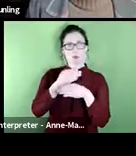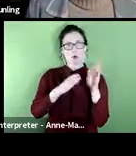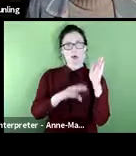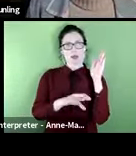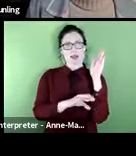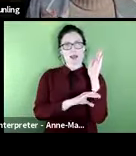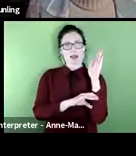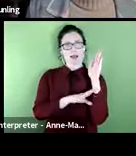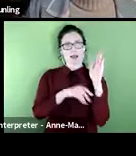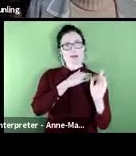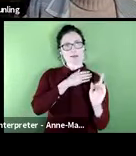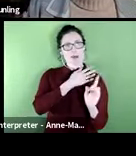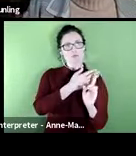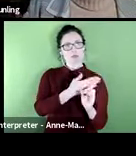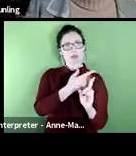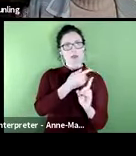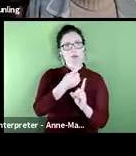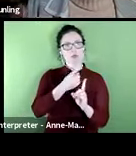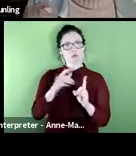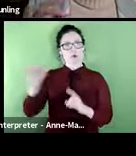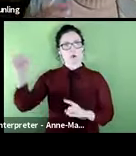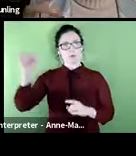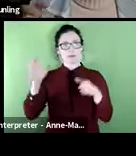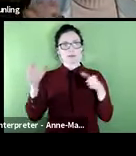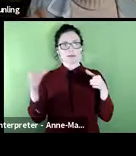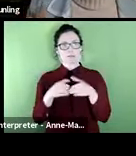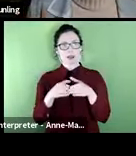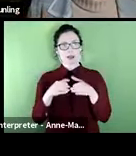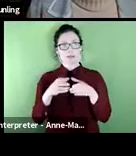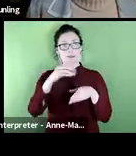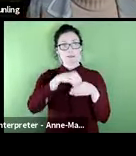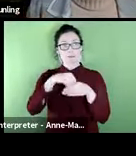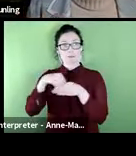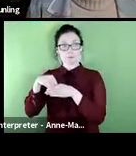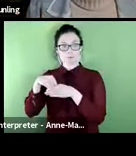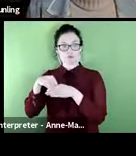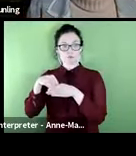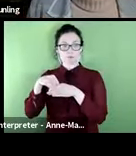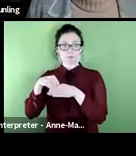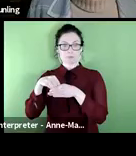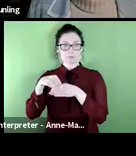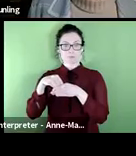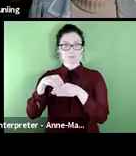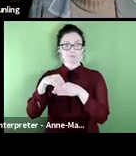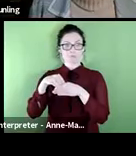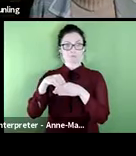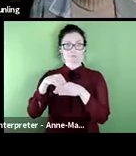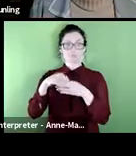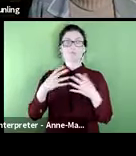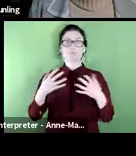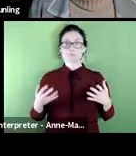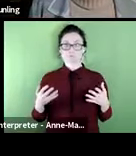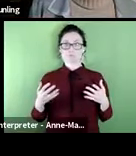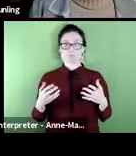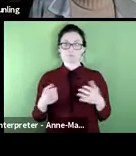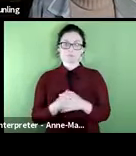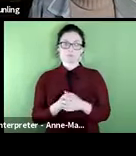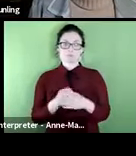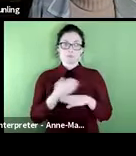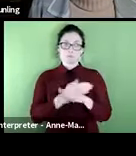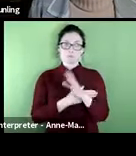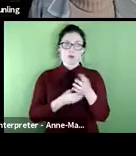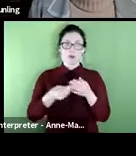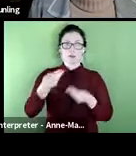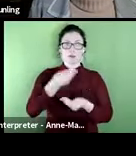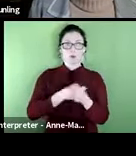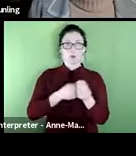membership on gaining elite position. Yes, before the economic reform,